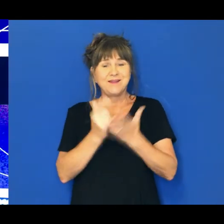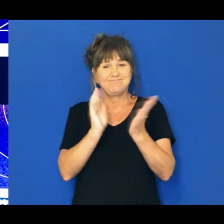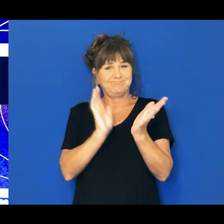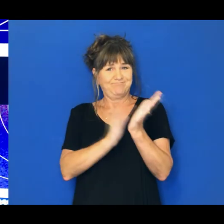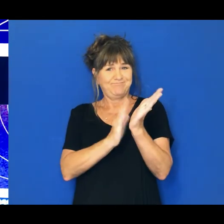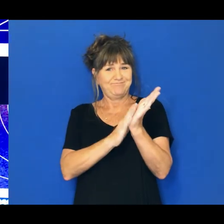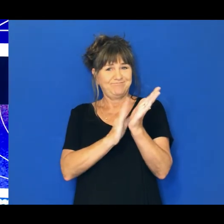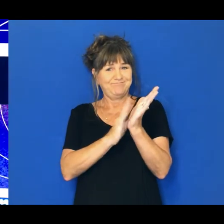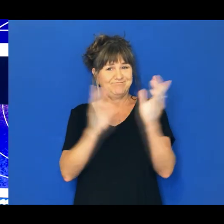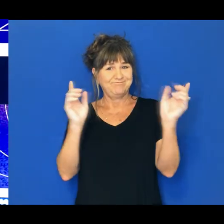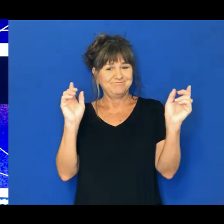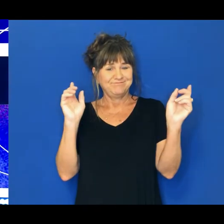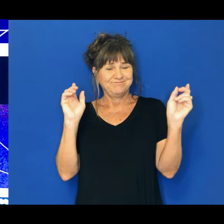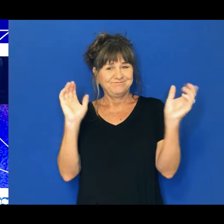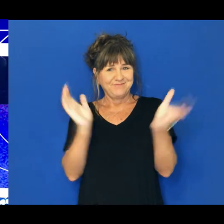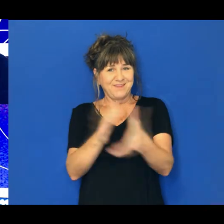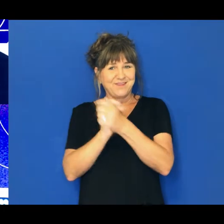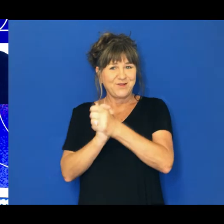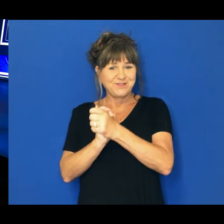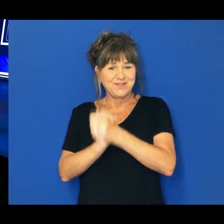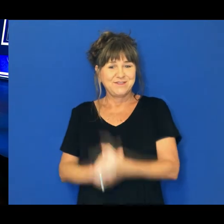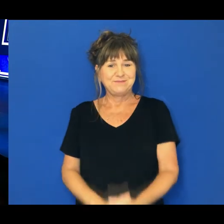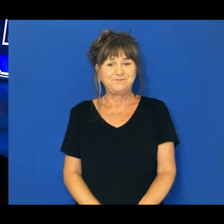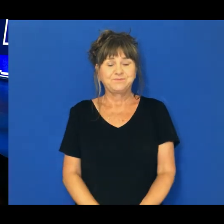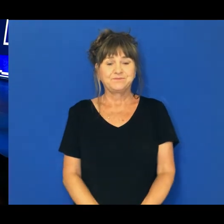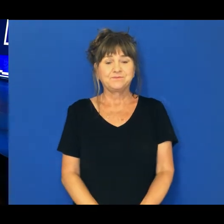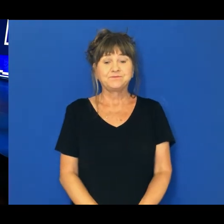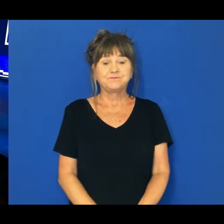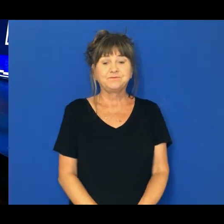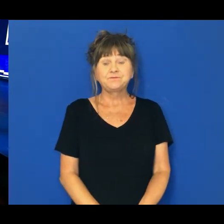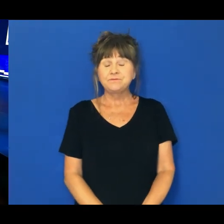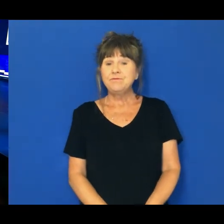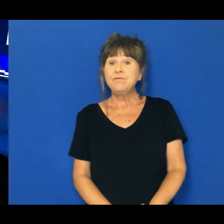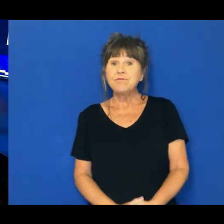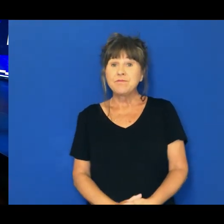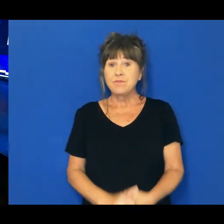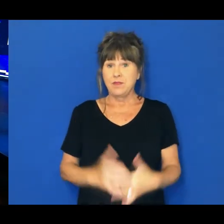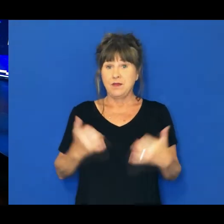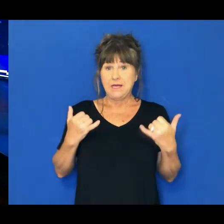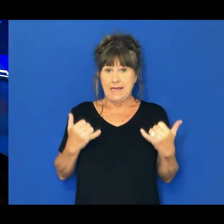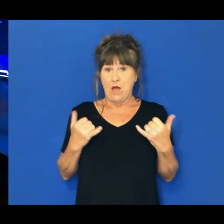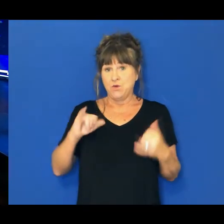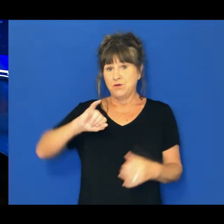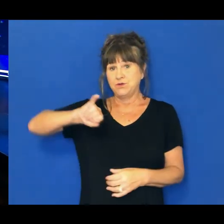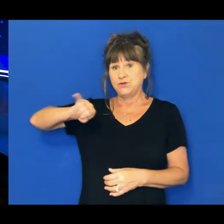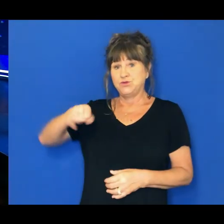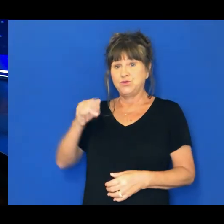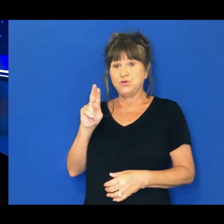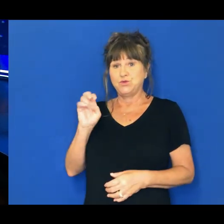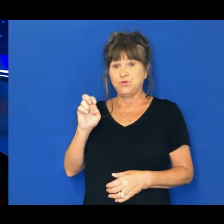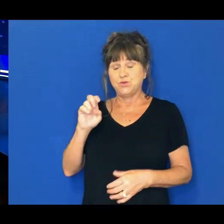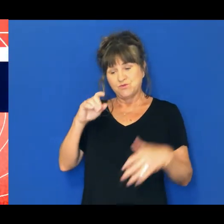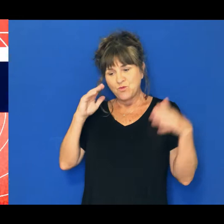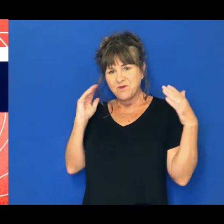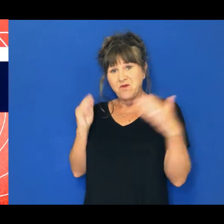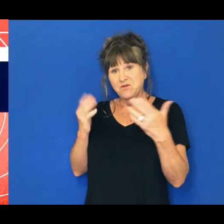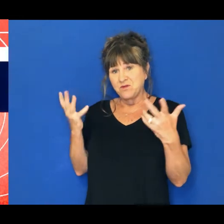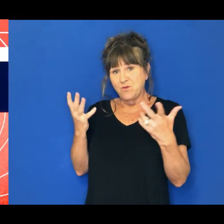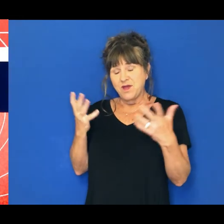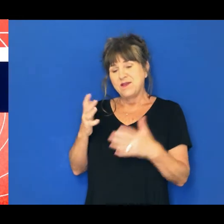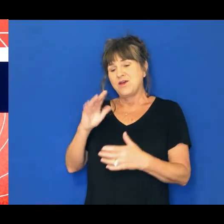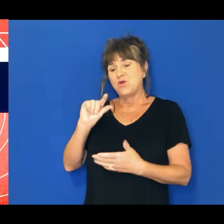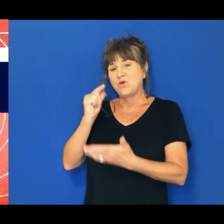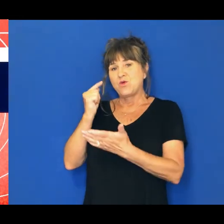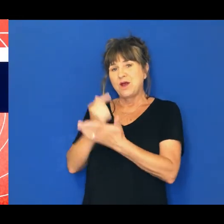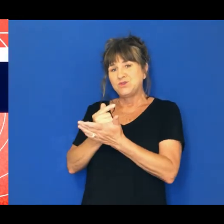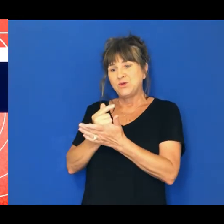discovering their gifts and getting plugged into ministry. But also, because it's June, it's dads and grads. And so if you have